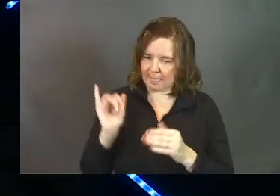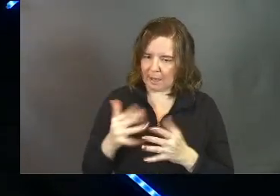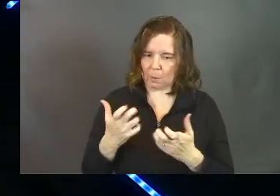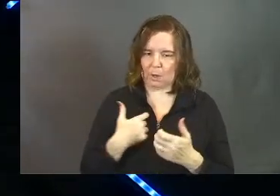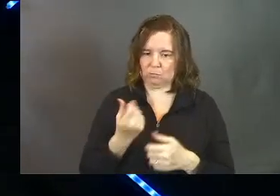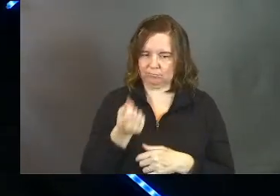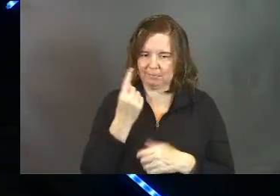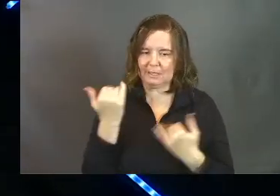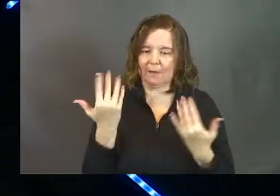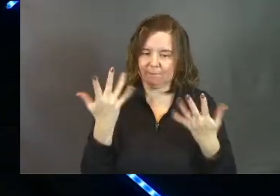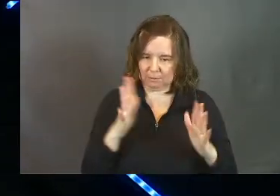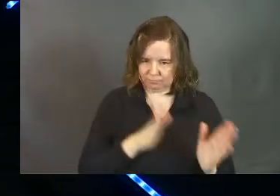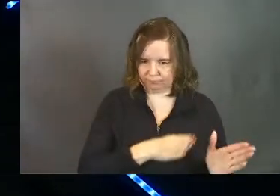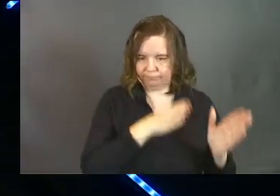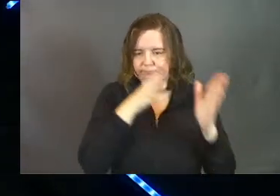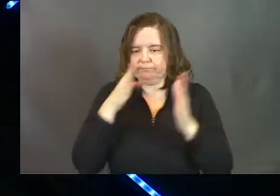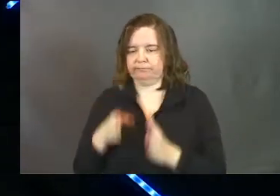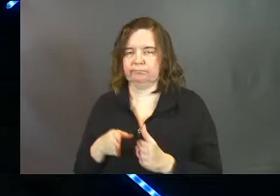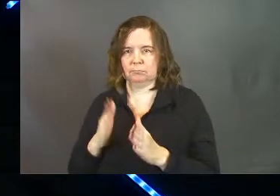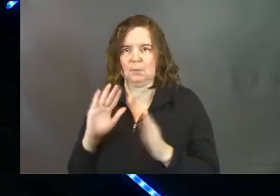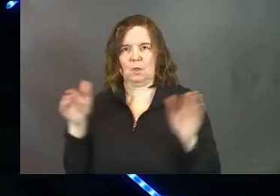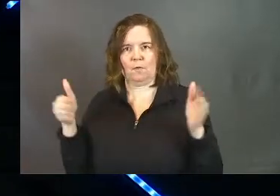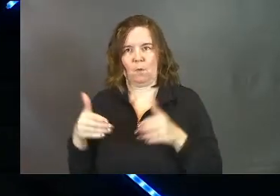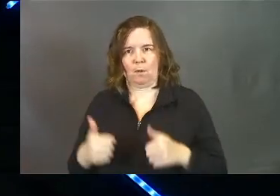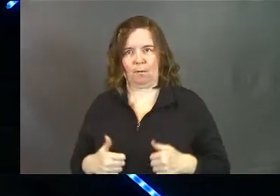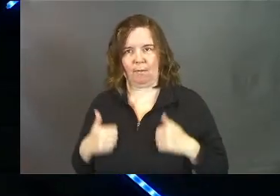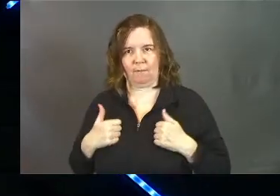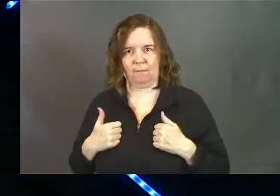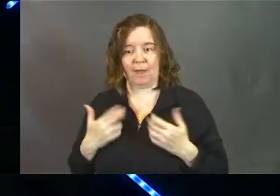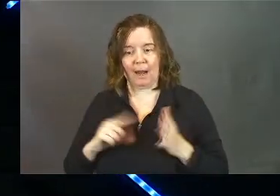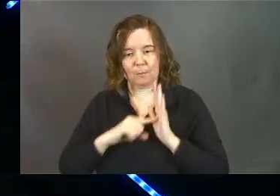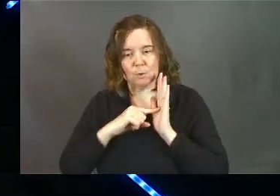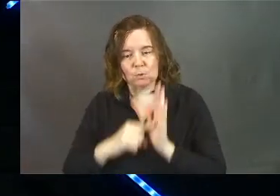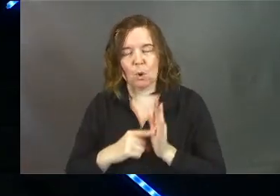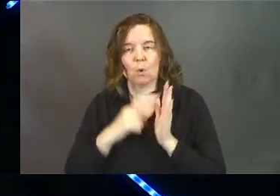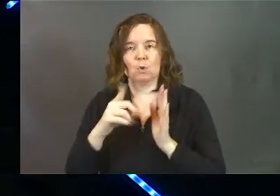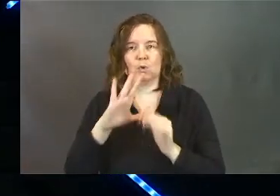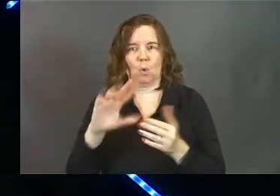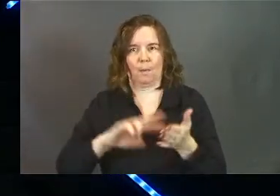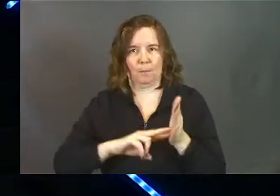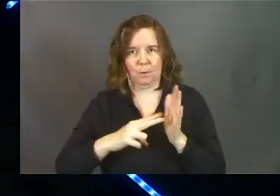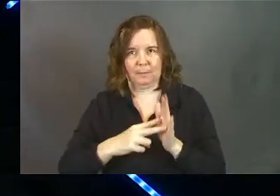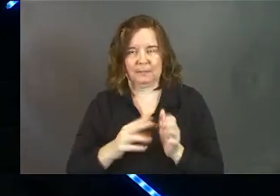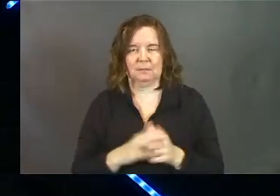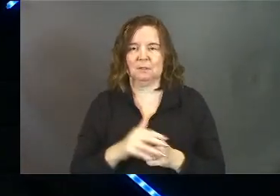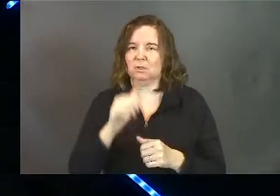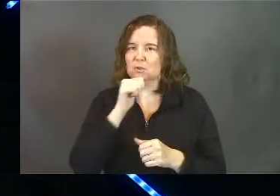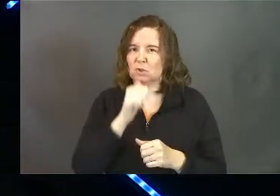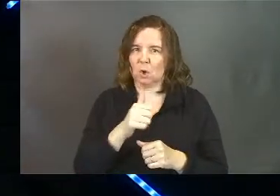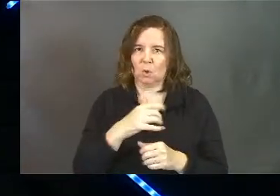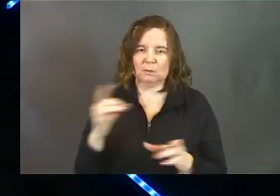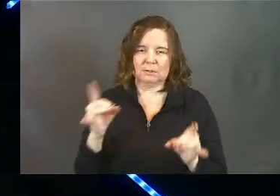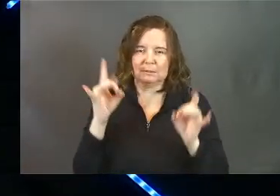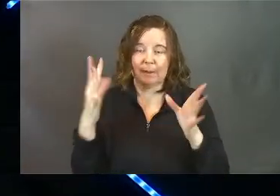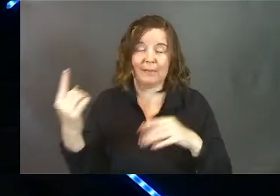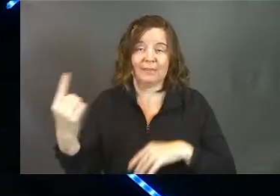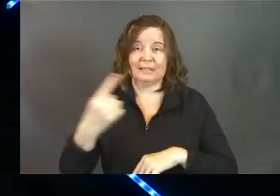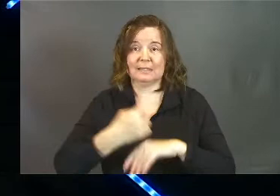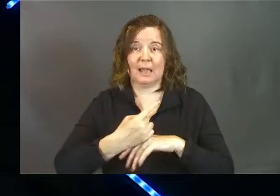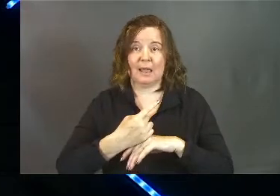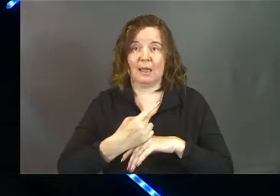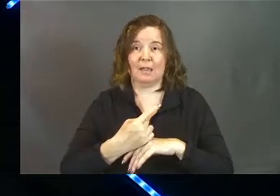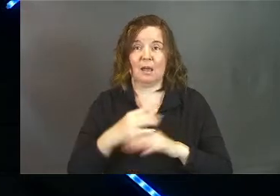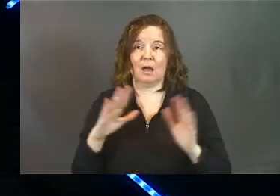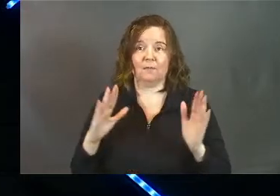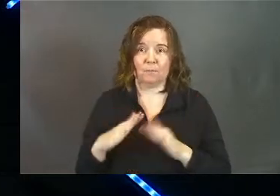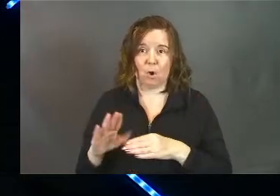wanted you to get. And now let's narrow the focus of your life. And let's move on. And I'm going to show you your purpose. Do not despise the day